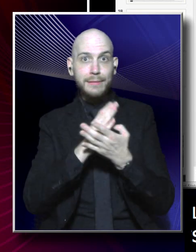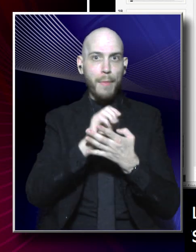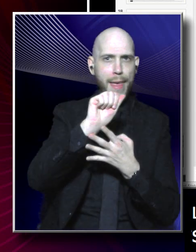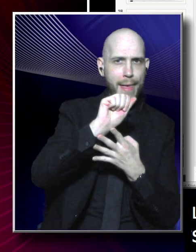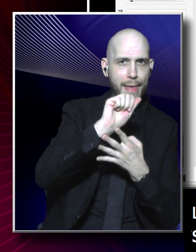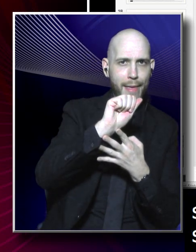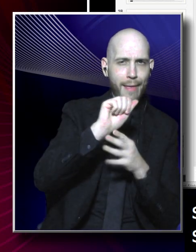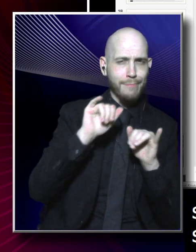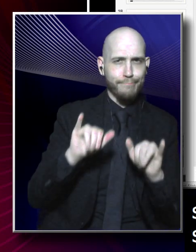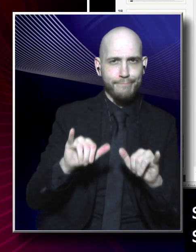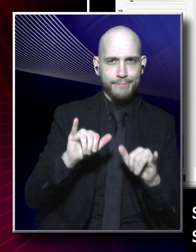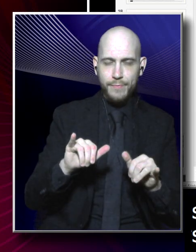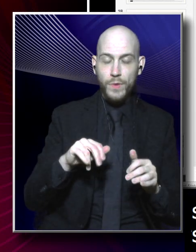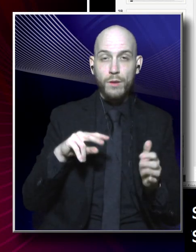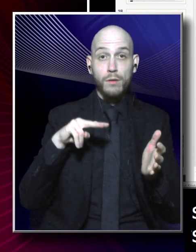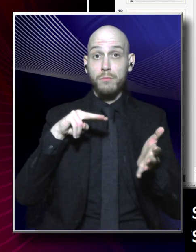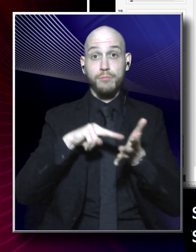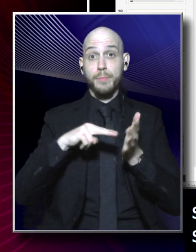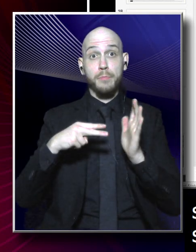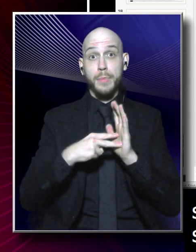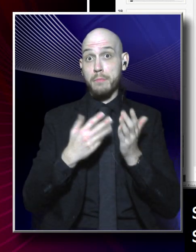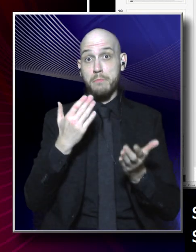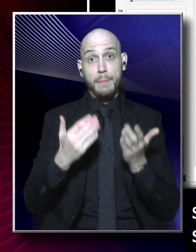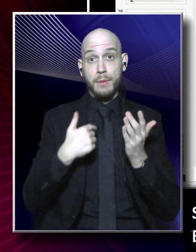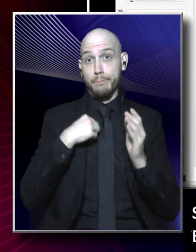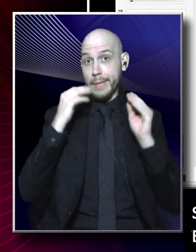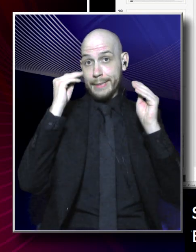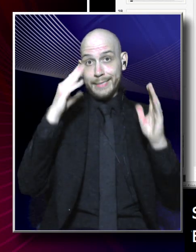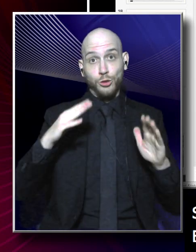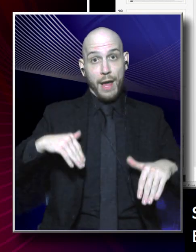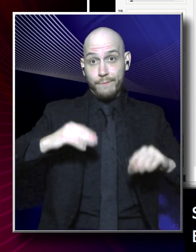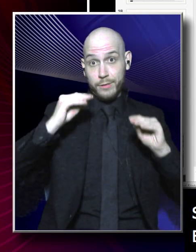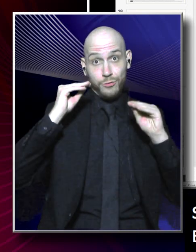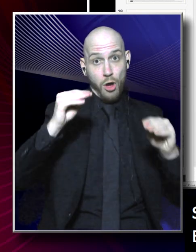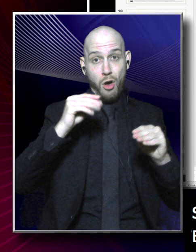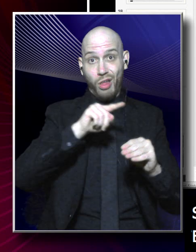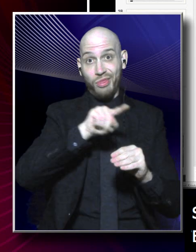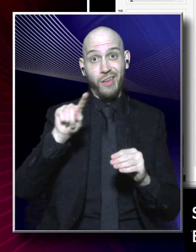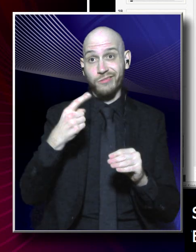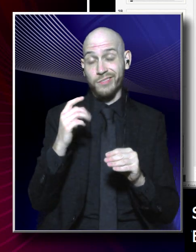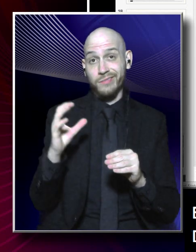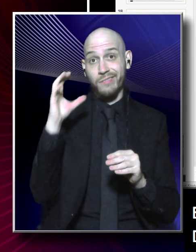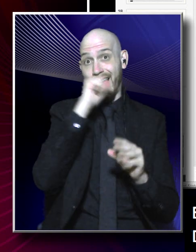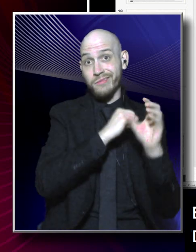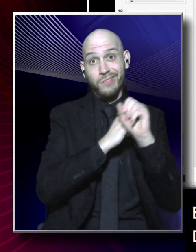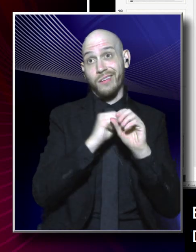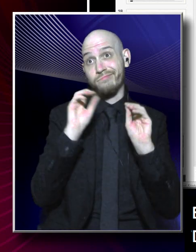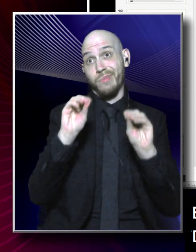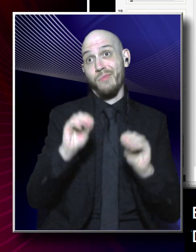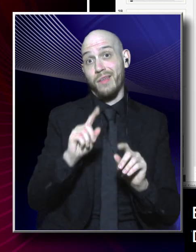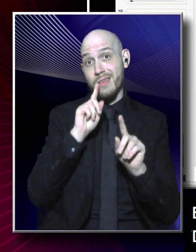I haven't taught that and everybody's guessing, or if I did teach it, they didn't learn it, so it's something that I'm going to have to readdress.